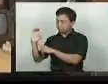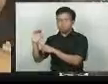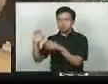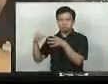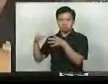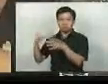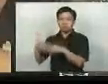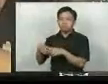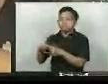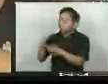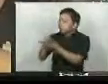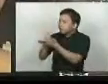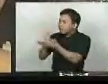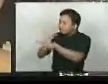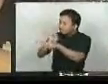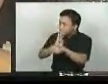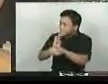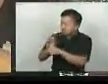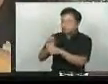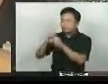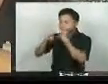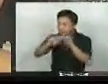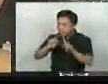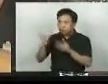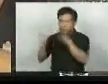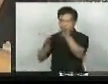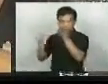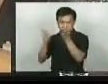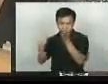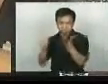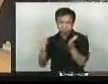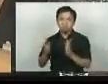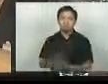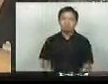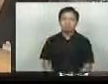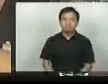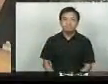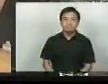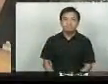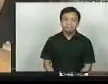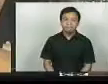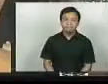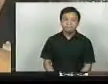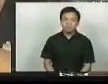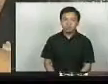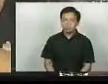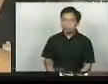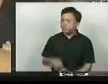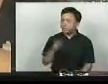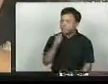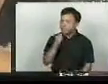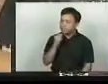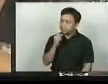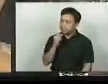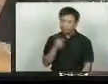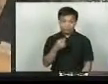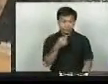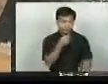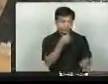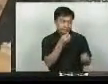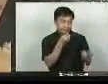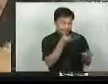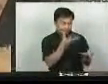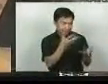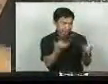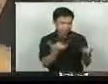when it comes to different kinds of services, and I have not told you about the soup